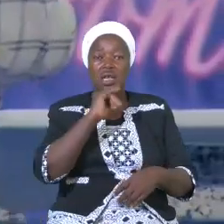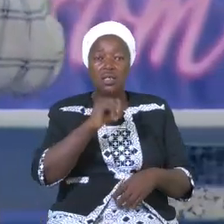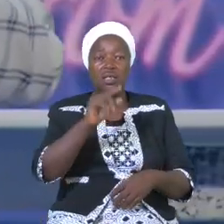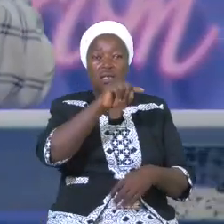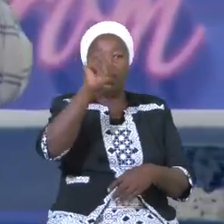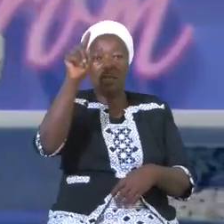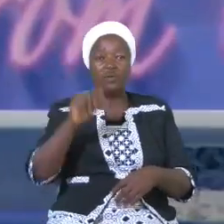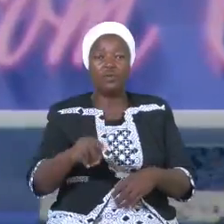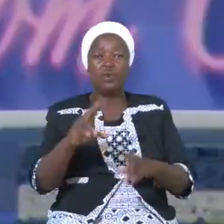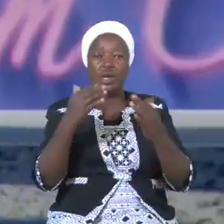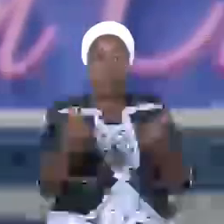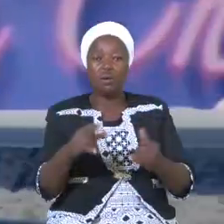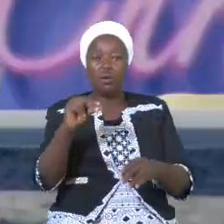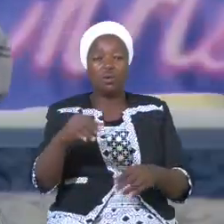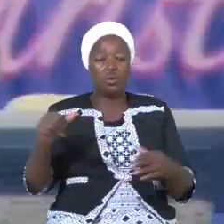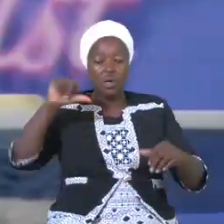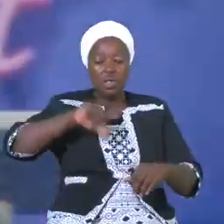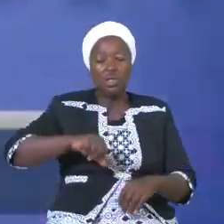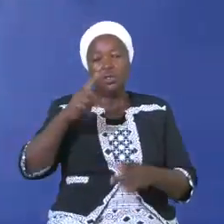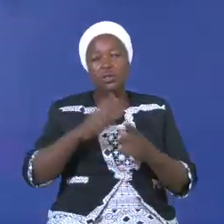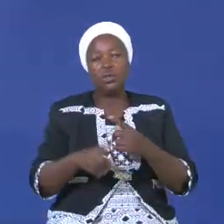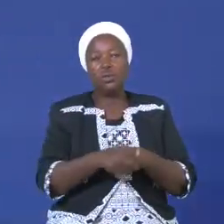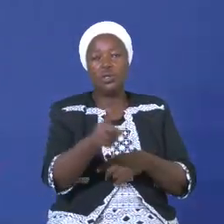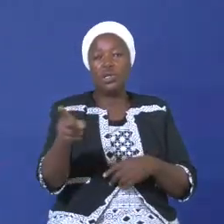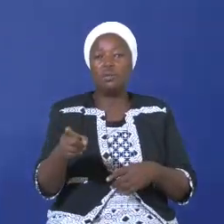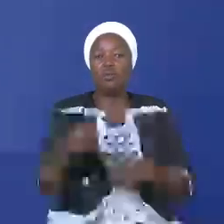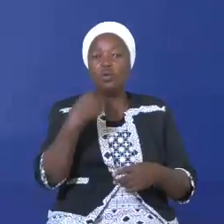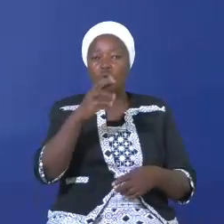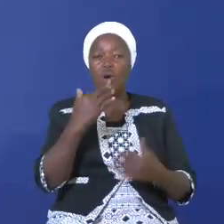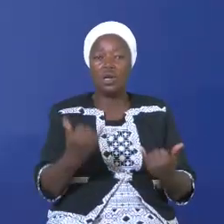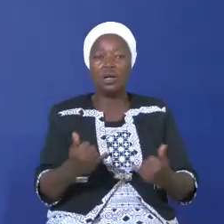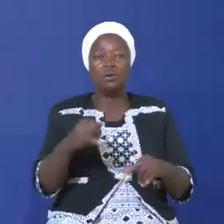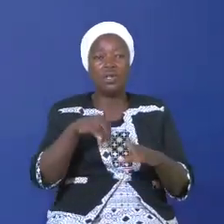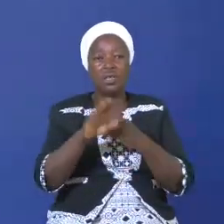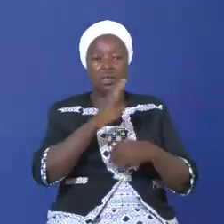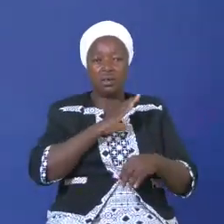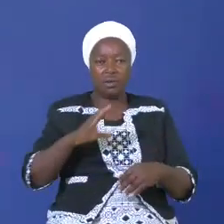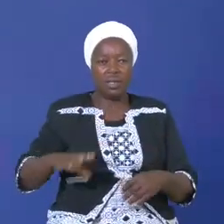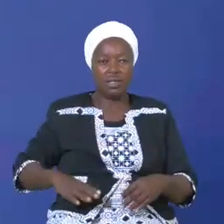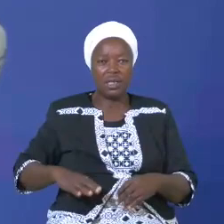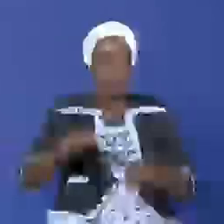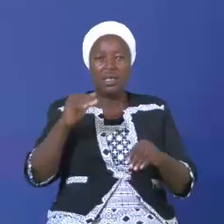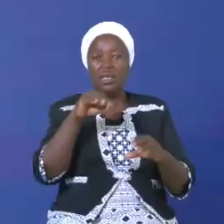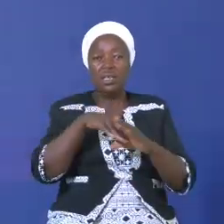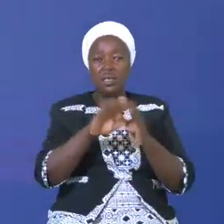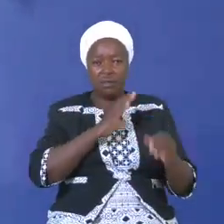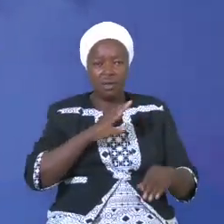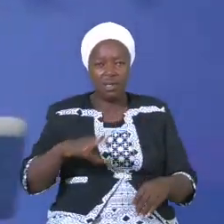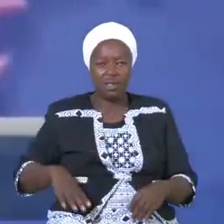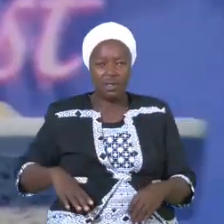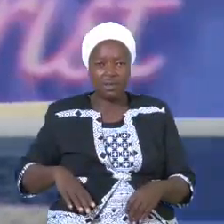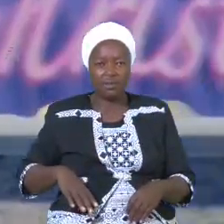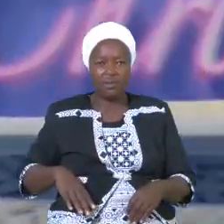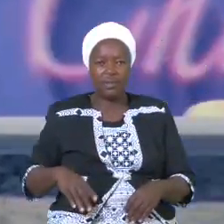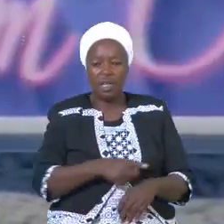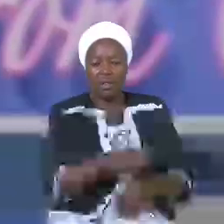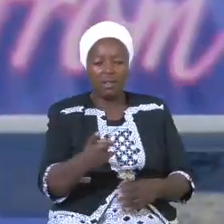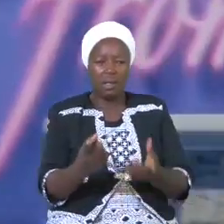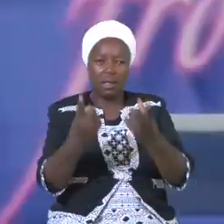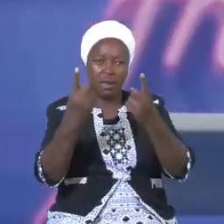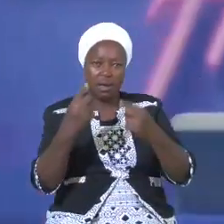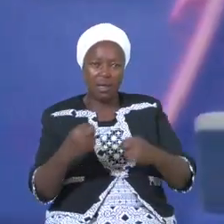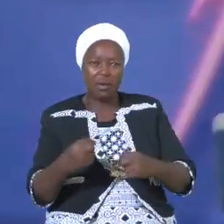condemnation to them who are now in christ in christ the king is